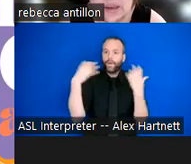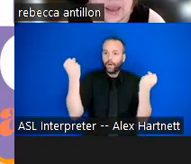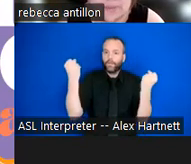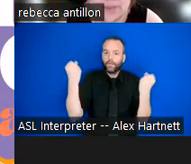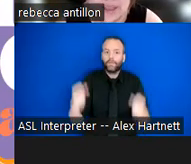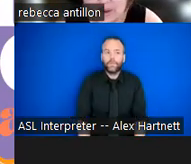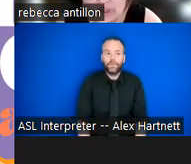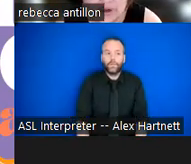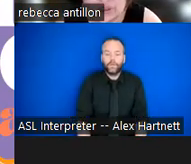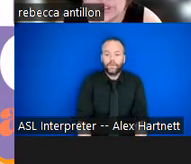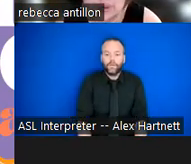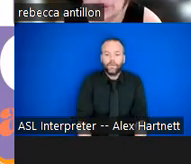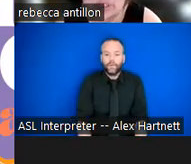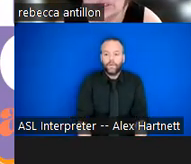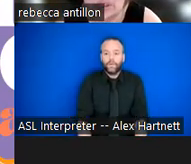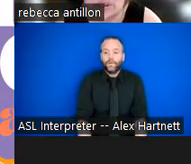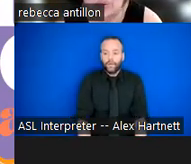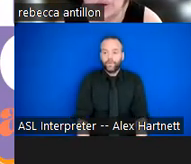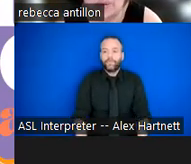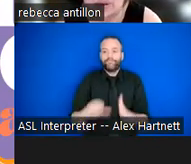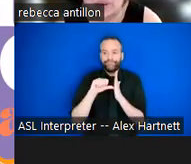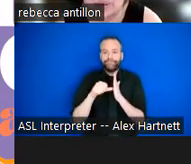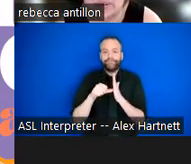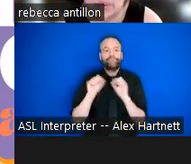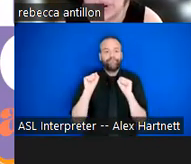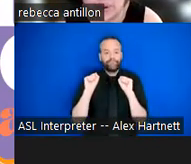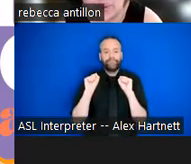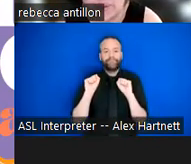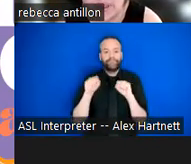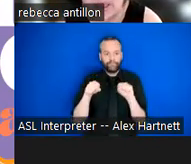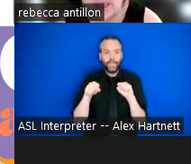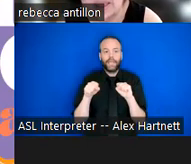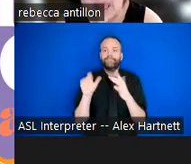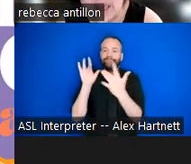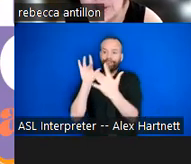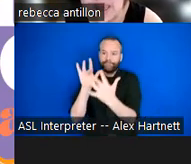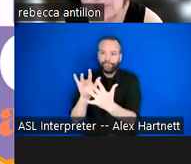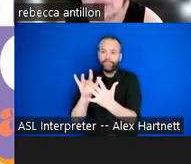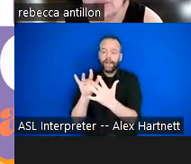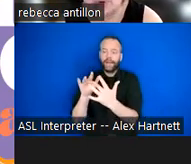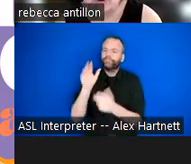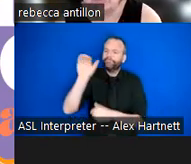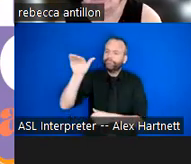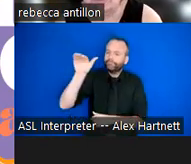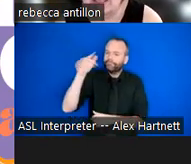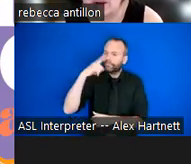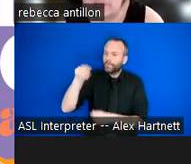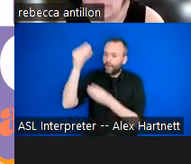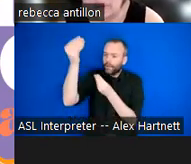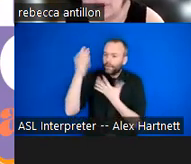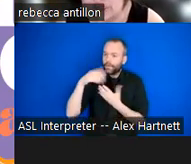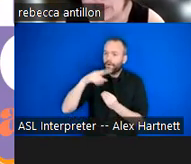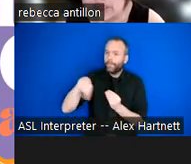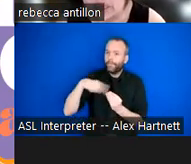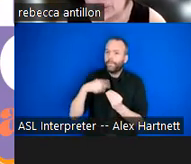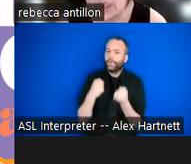And then again, we encourage you to reach out to learn more about their virtual support groups and the other types of programming that they offer